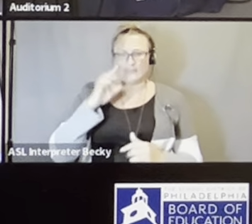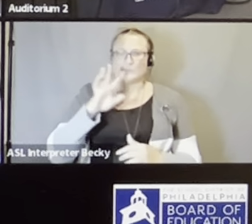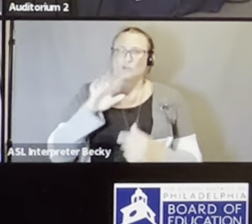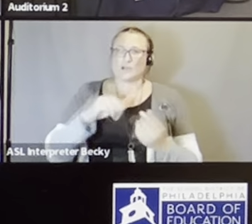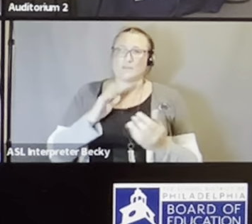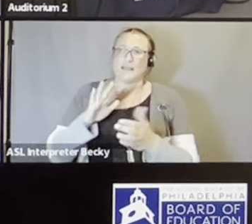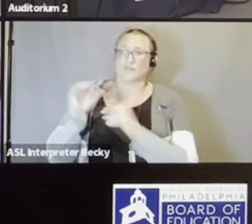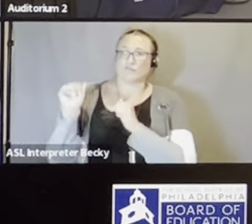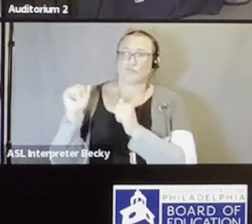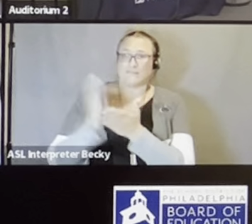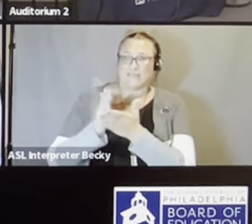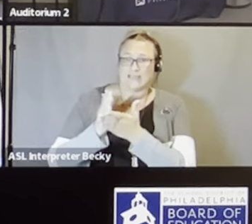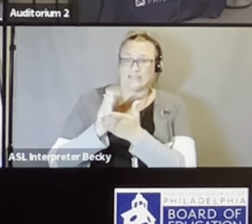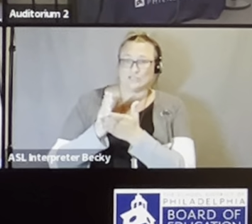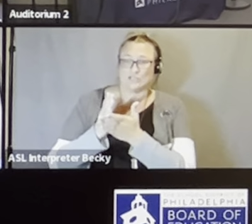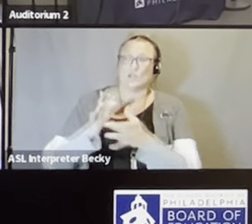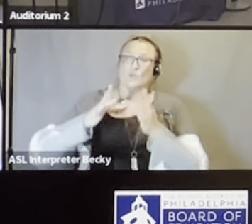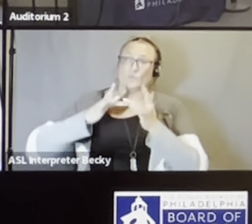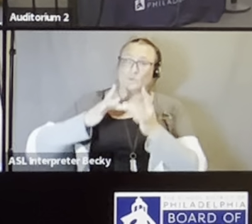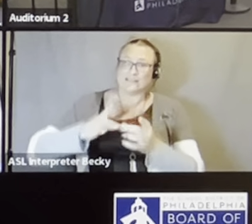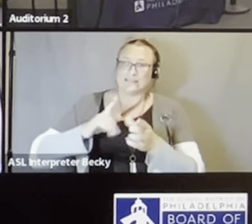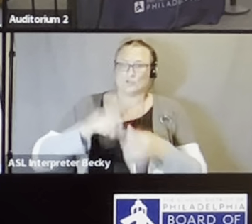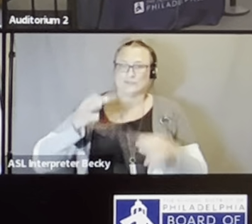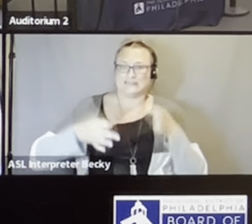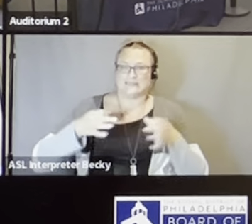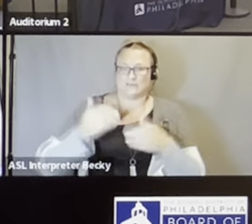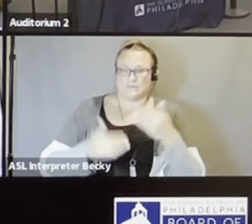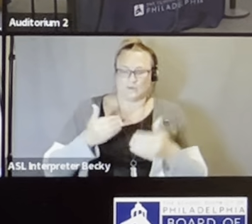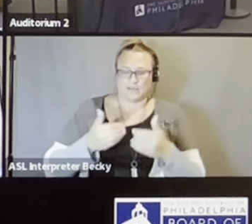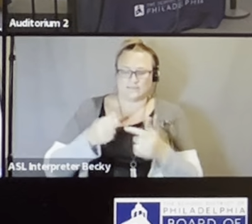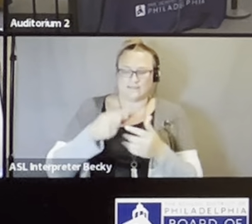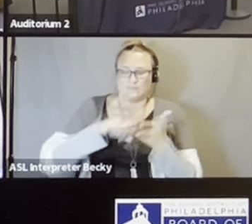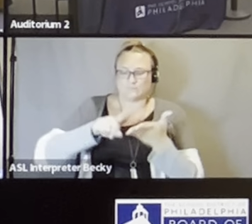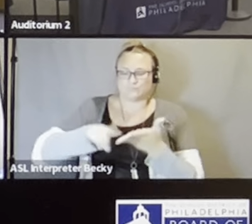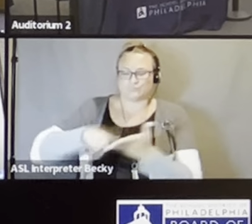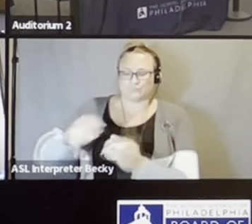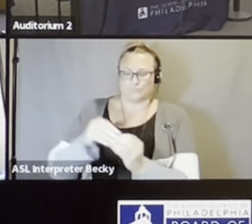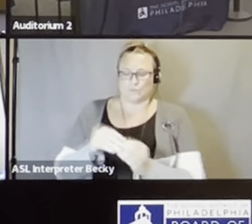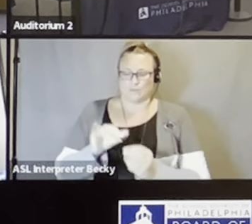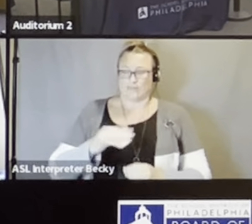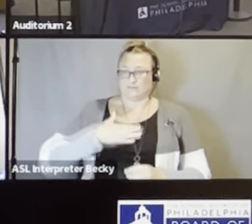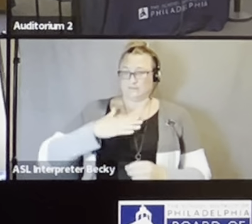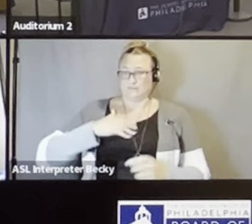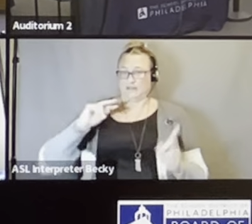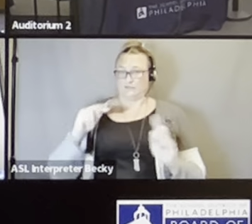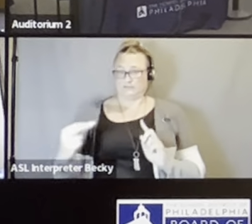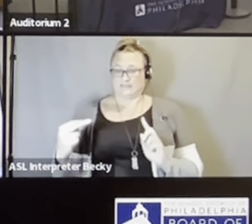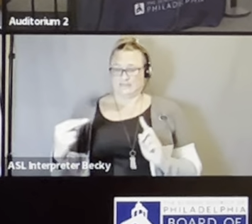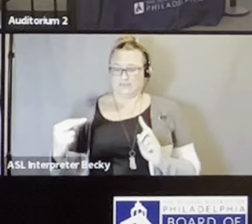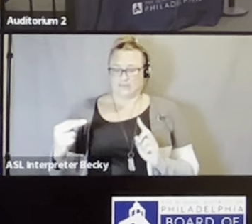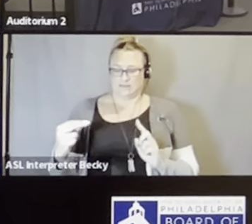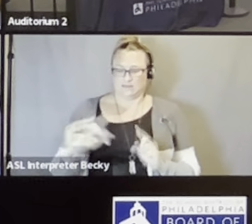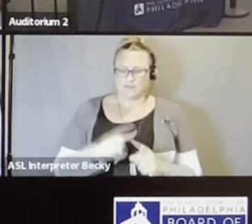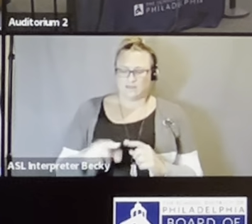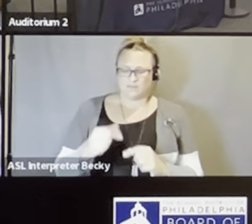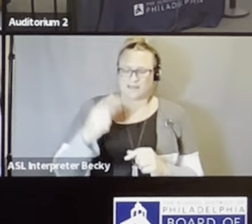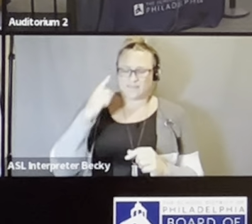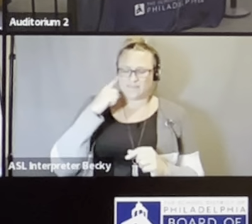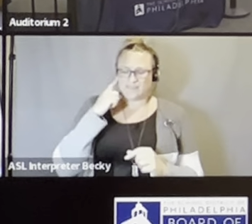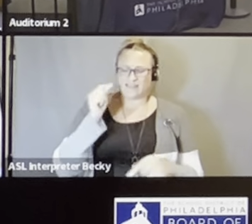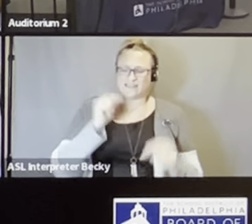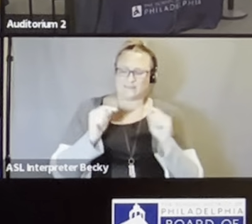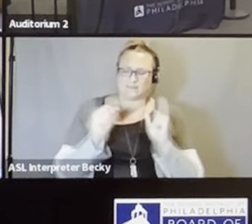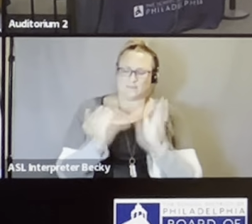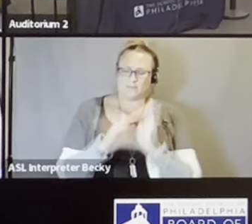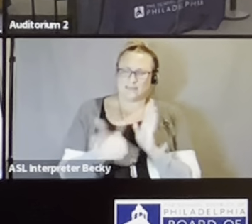if approved tonight, would lead to a hearing process that could potentially bring more of that out, is what I'm understanding. But I think one of the things that I continue to go back to is, what